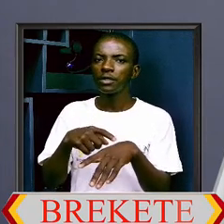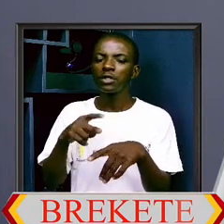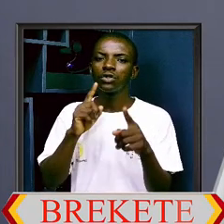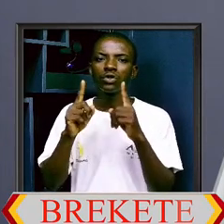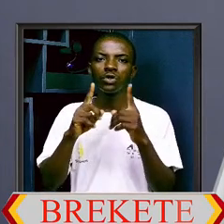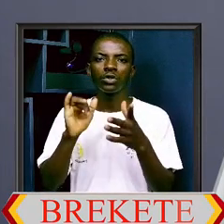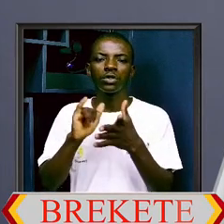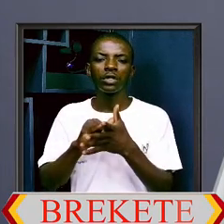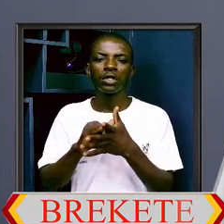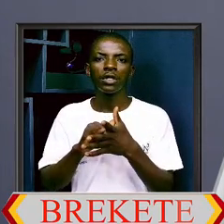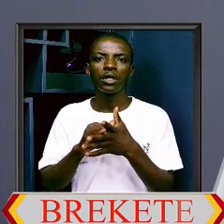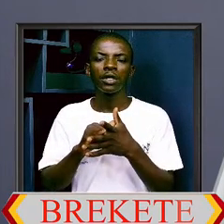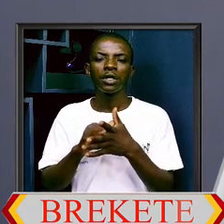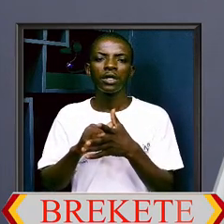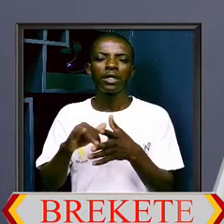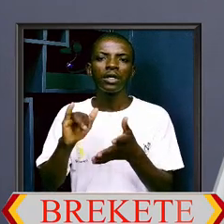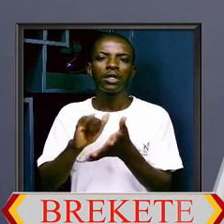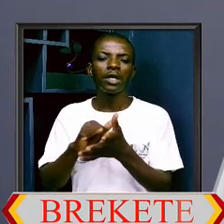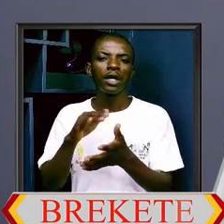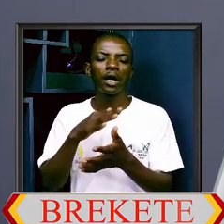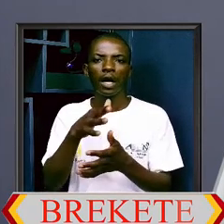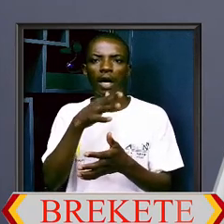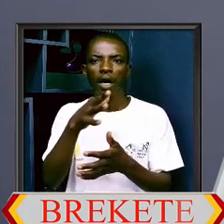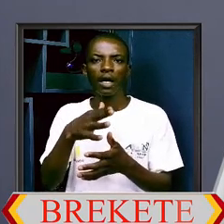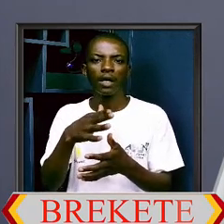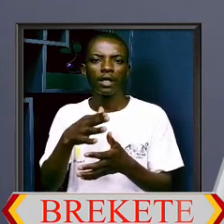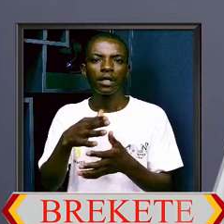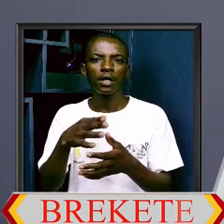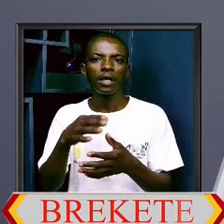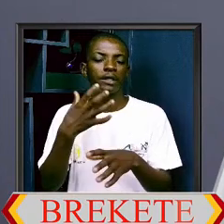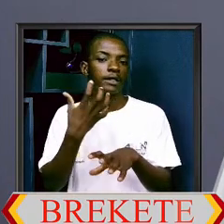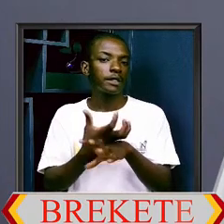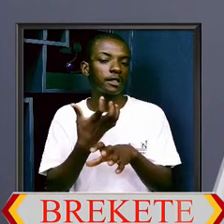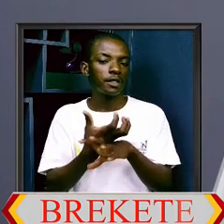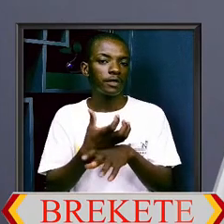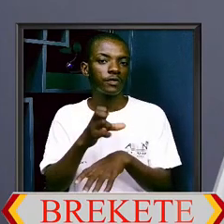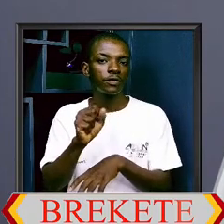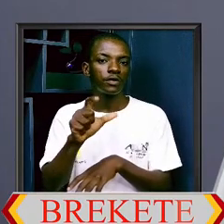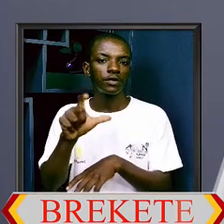they come talk they talk her great grandparents now slaves